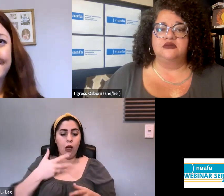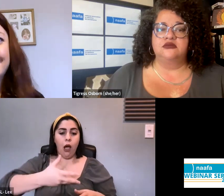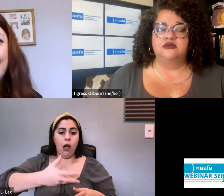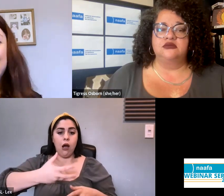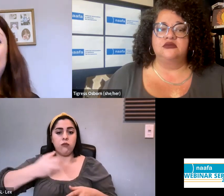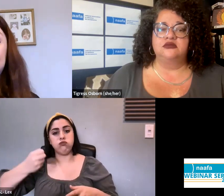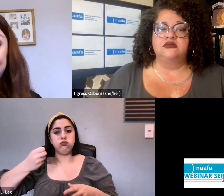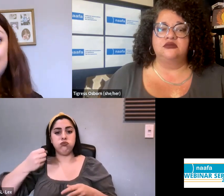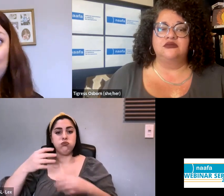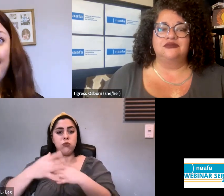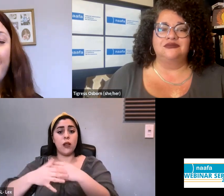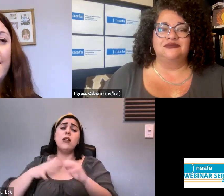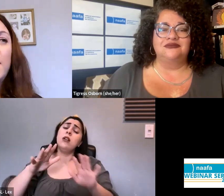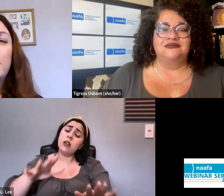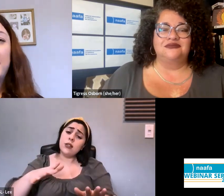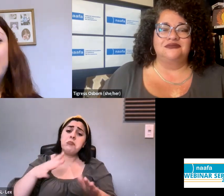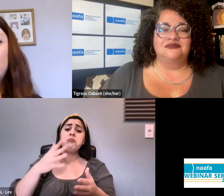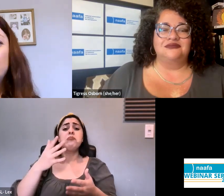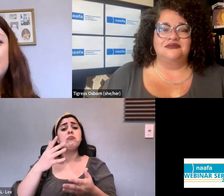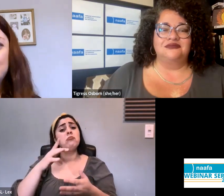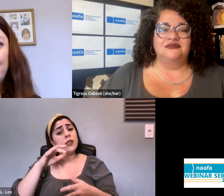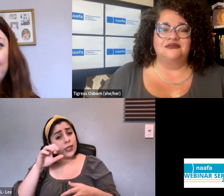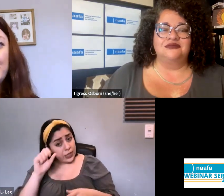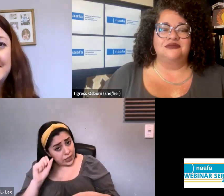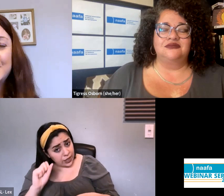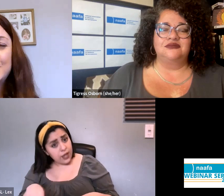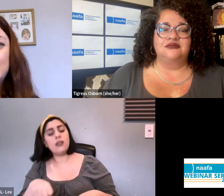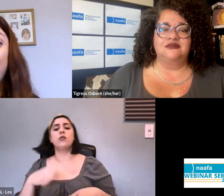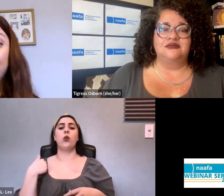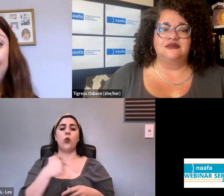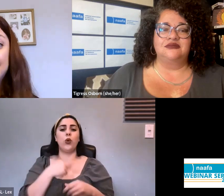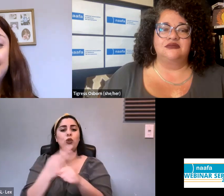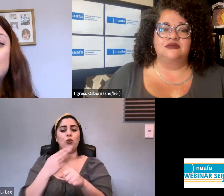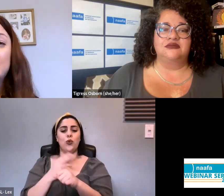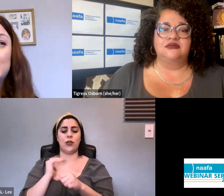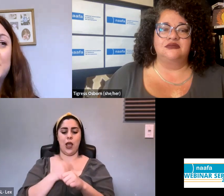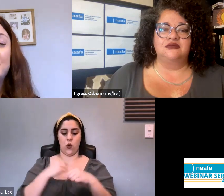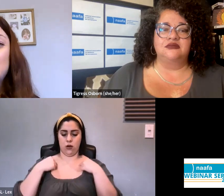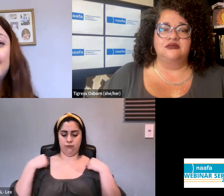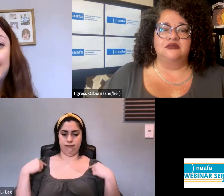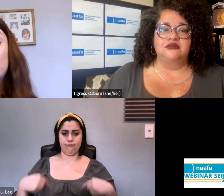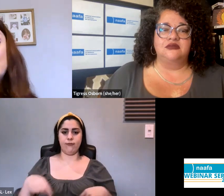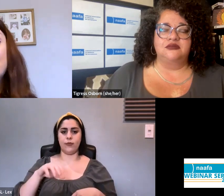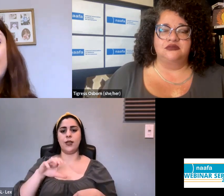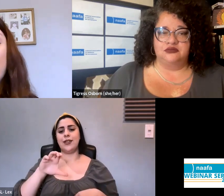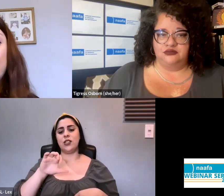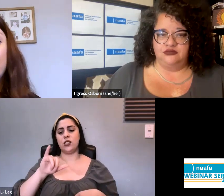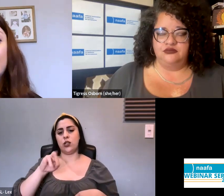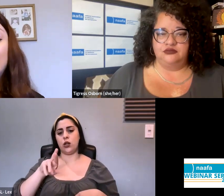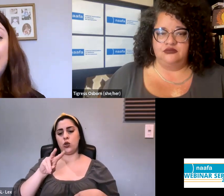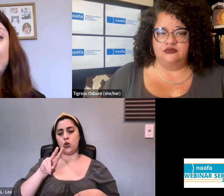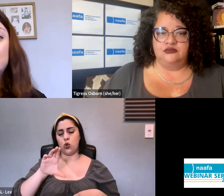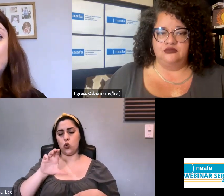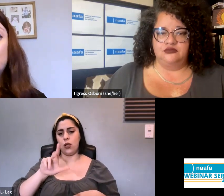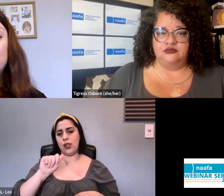some respects, yes, we are. We use the circulatory system to our advantage in terms of injecting a preserving